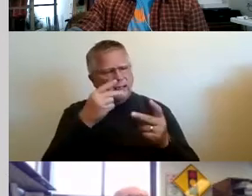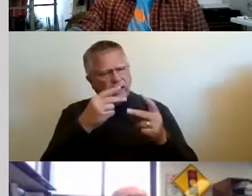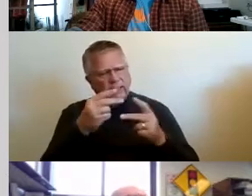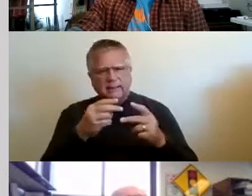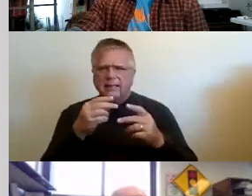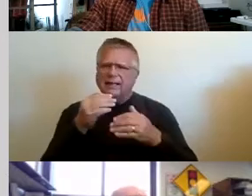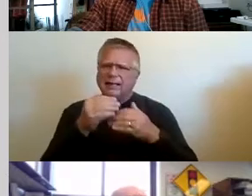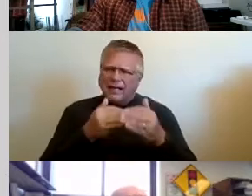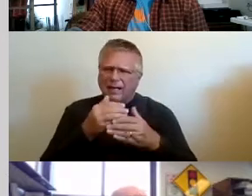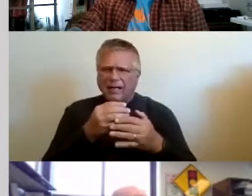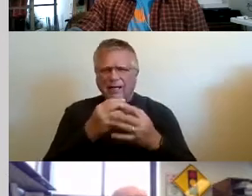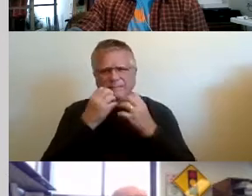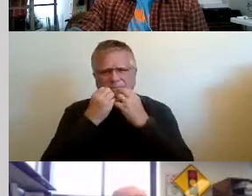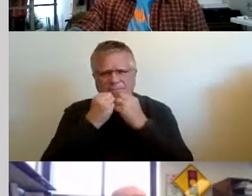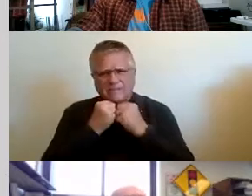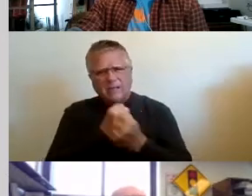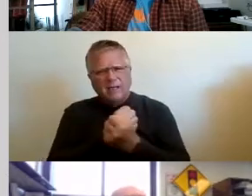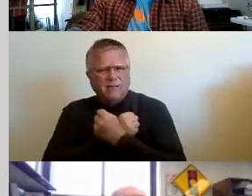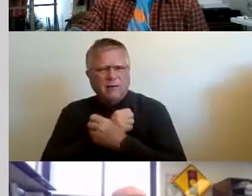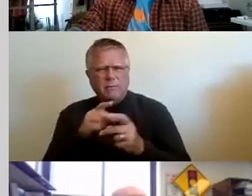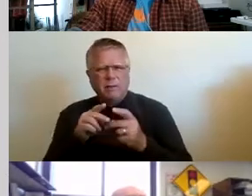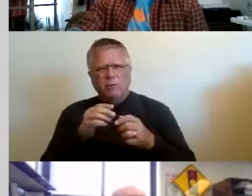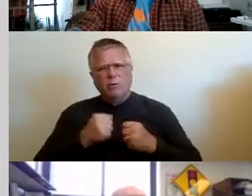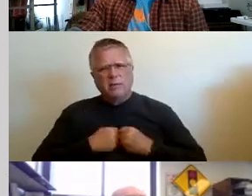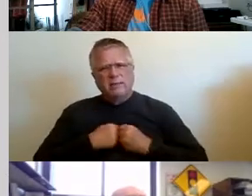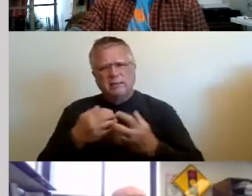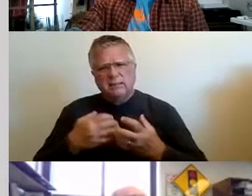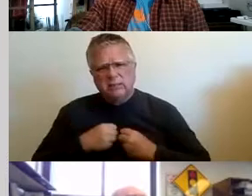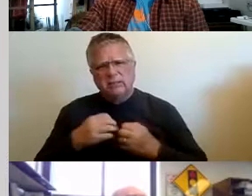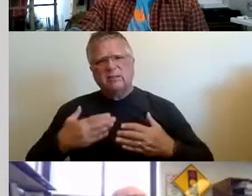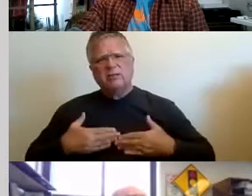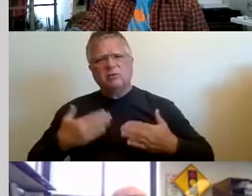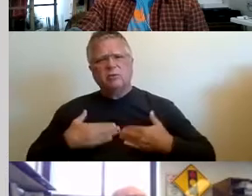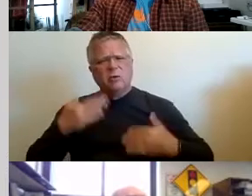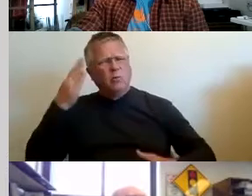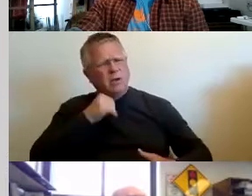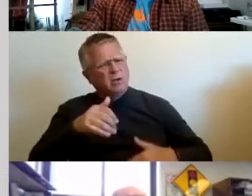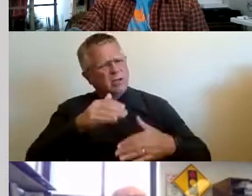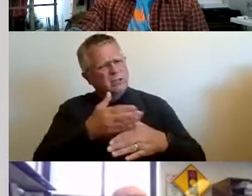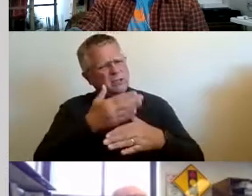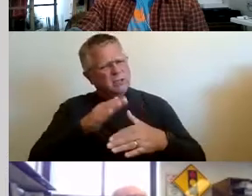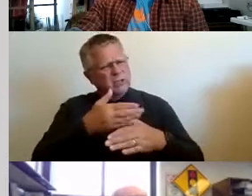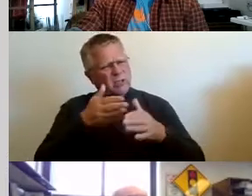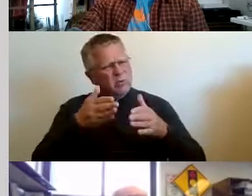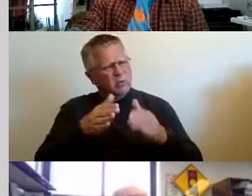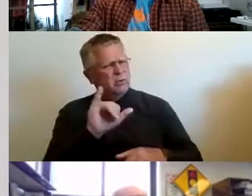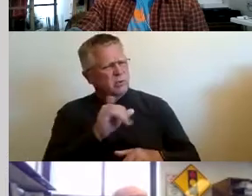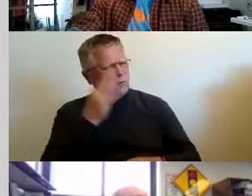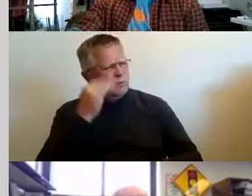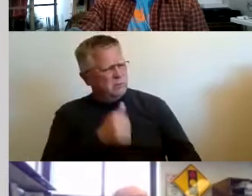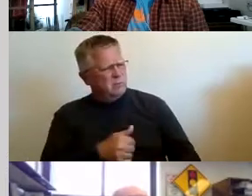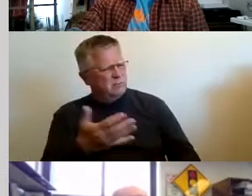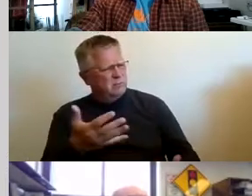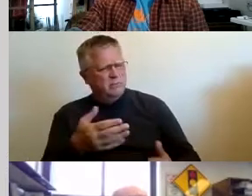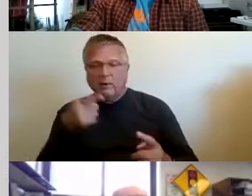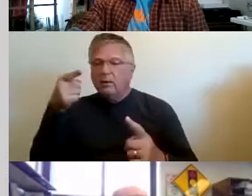loving people who really likes to share their joy. So why can't we share our roads also? So that's the point, actually,